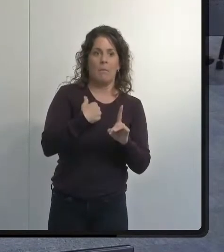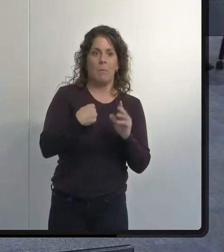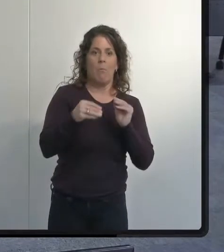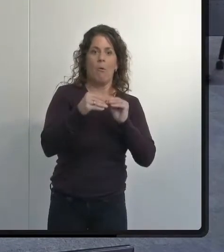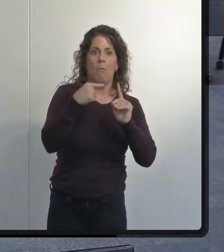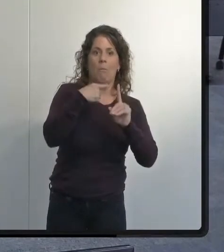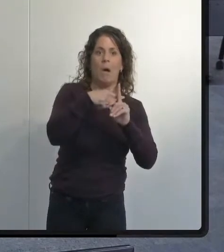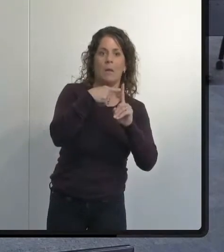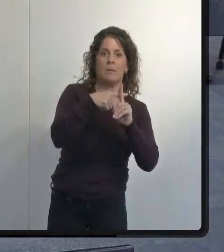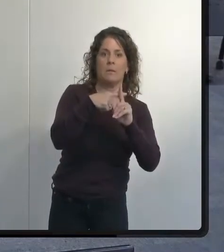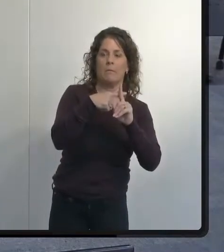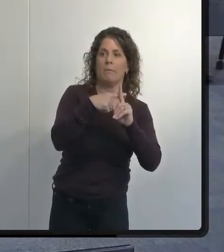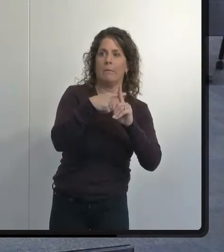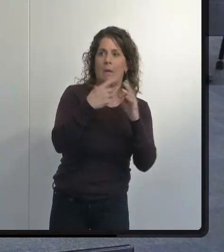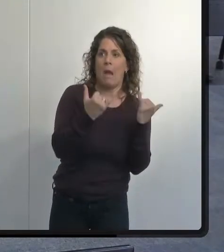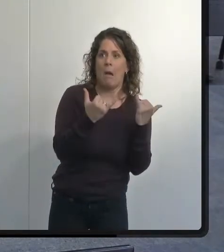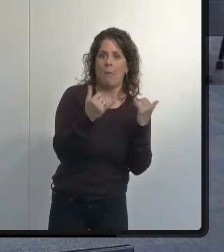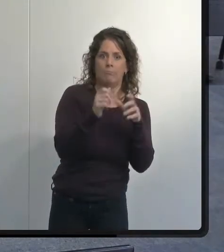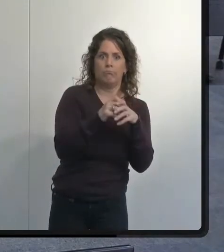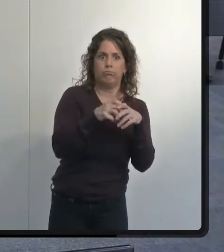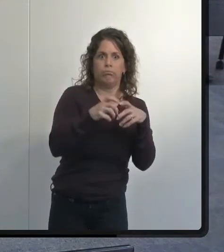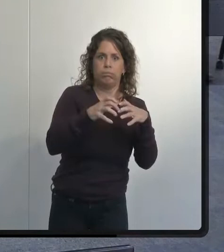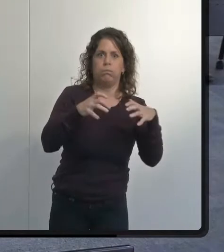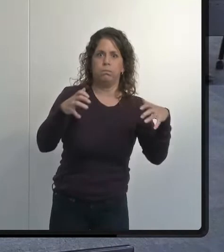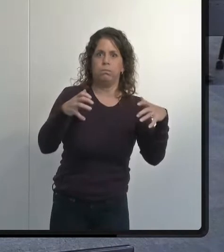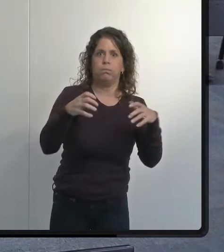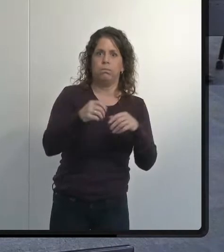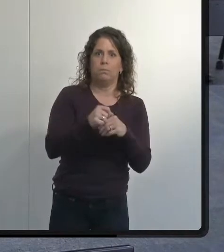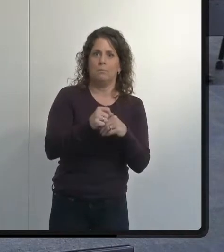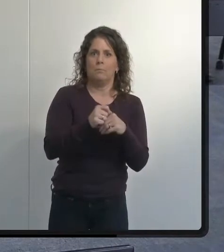originally thought, and how that,